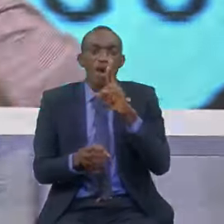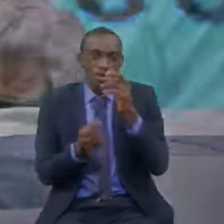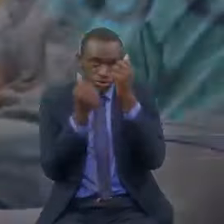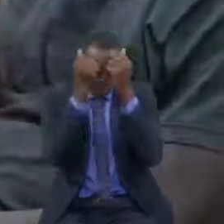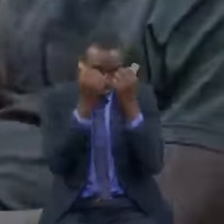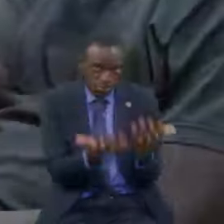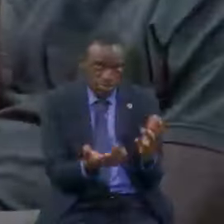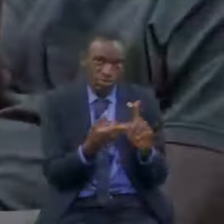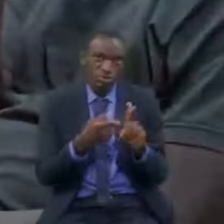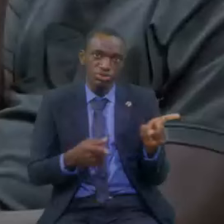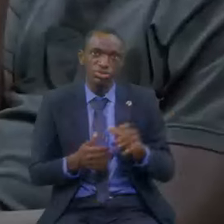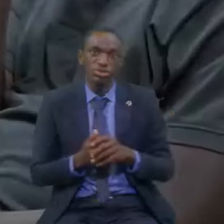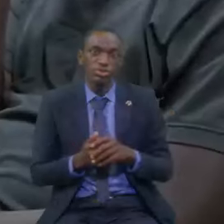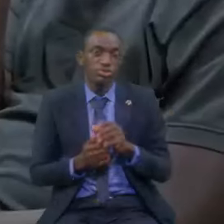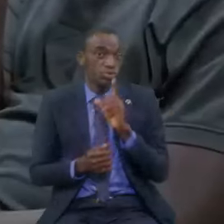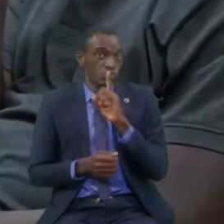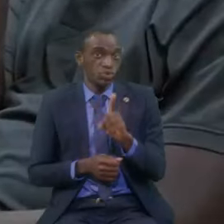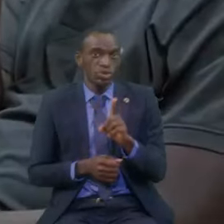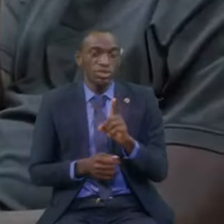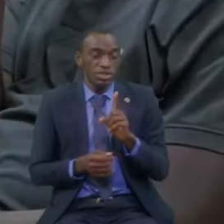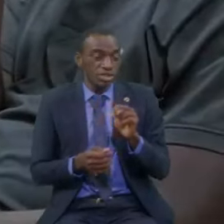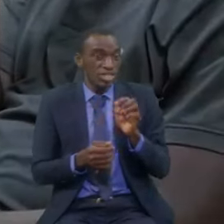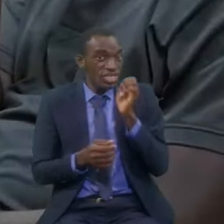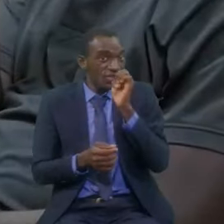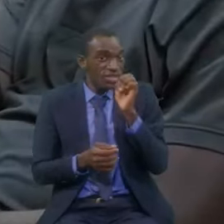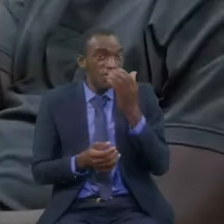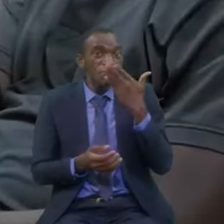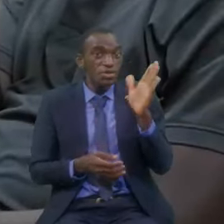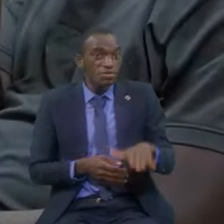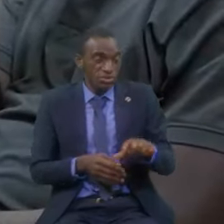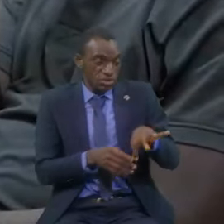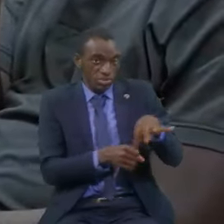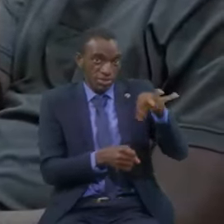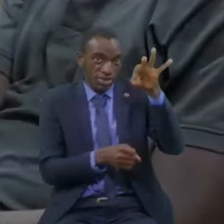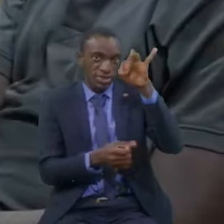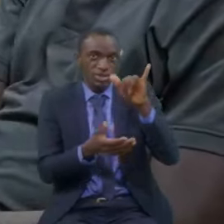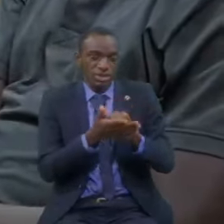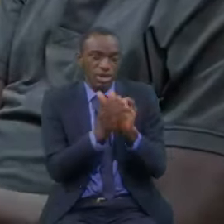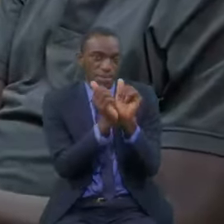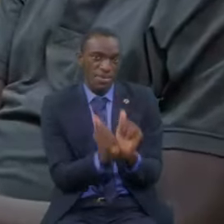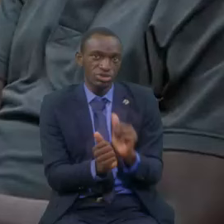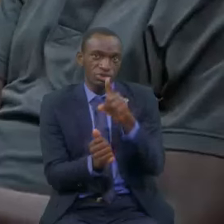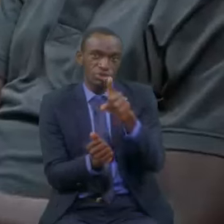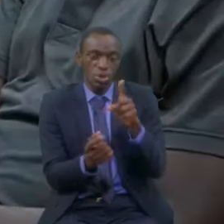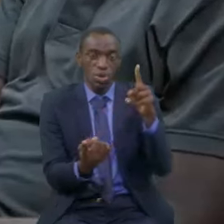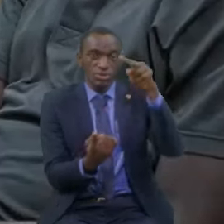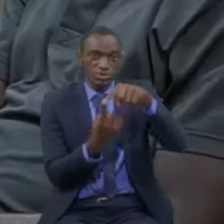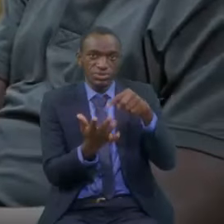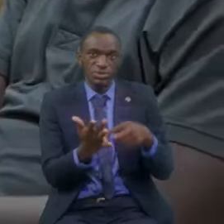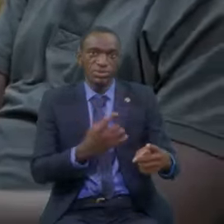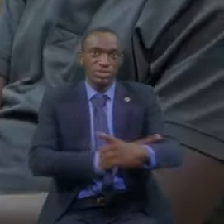Of course, the evil spirit that have bound you until this day, they'll be subject to